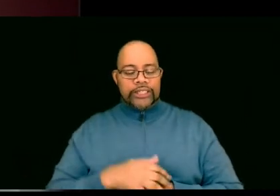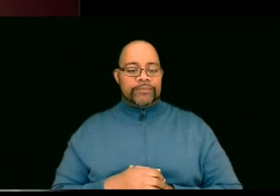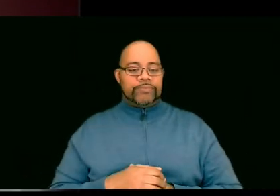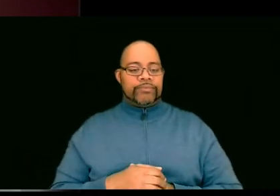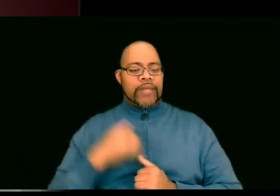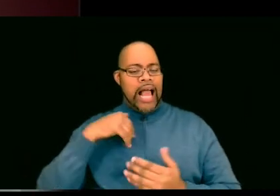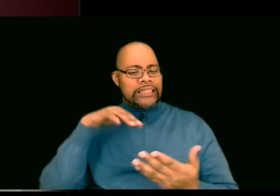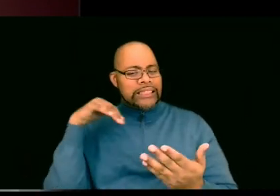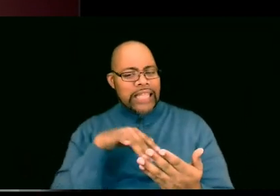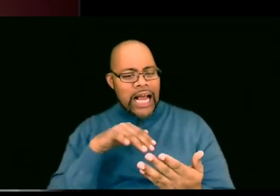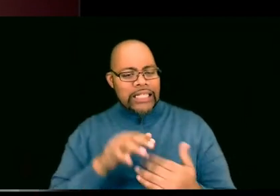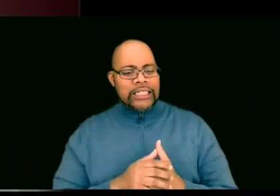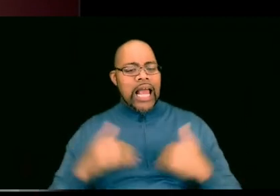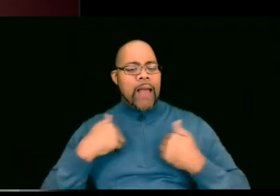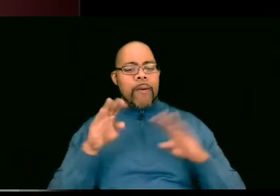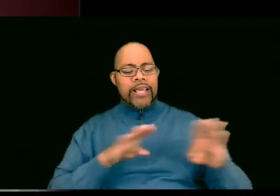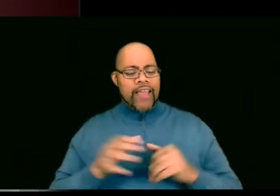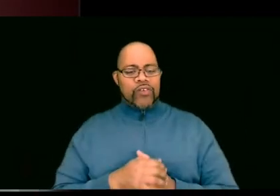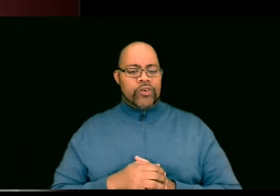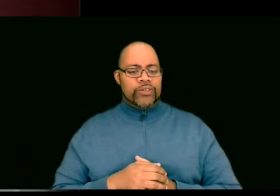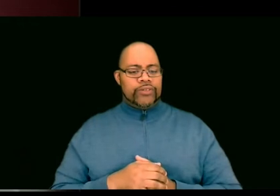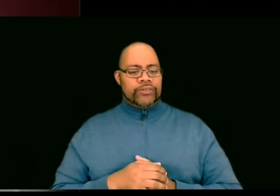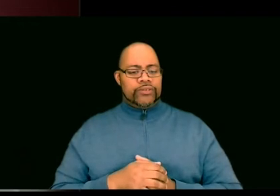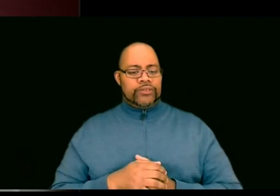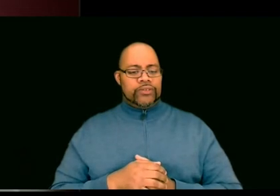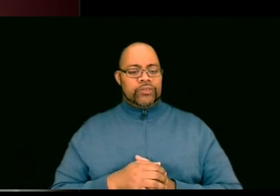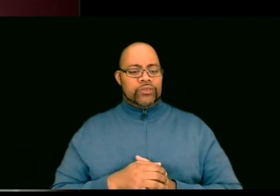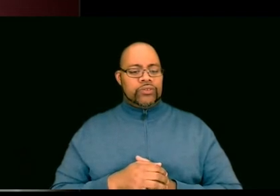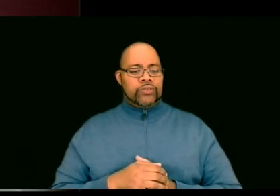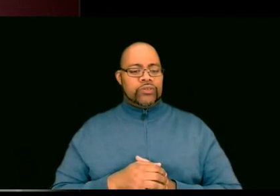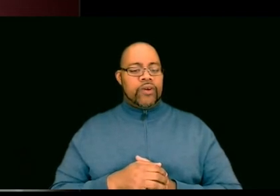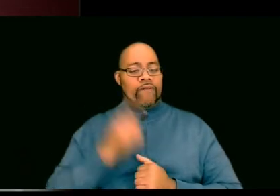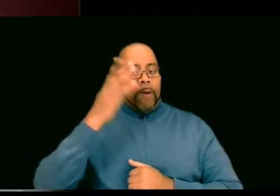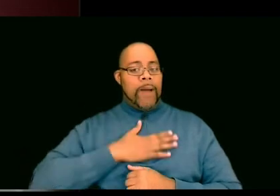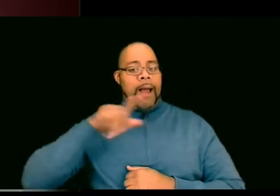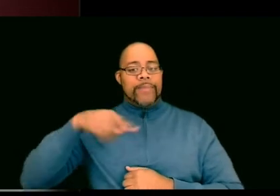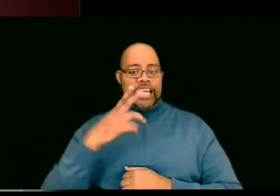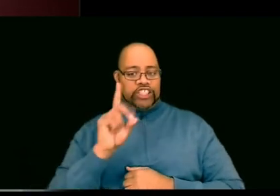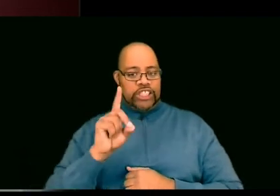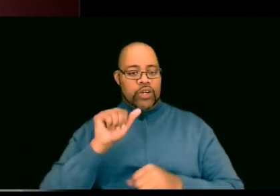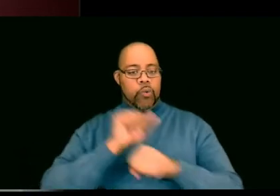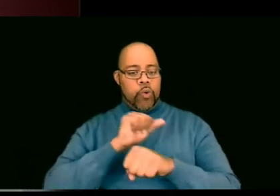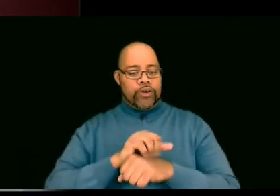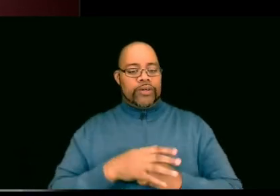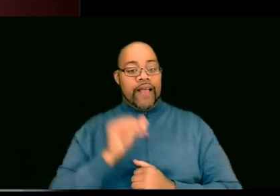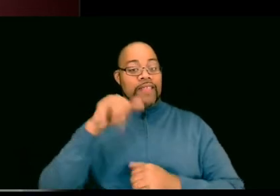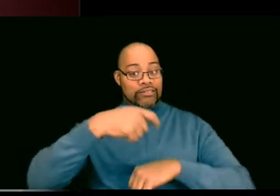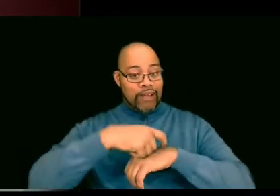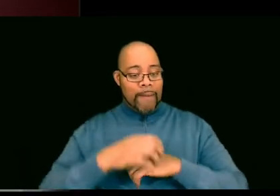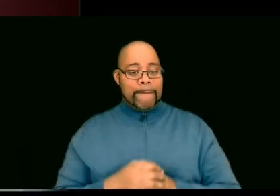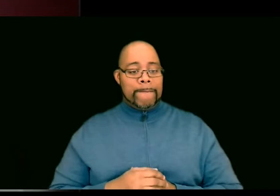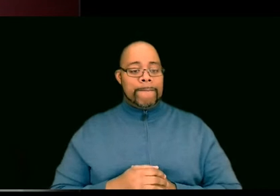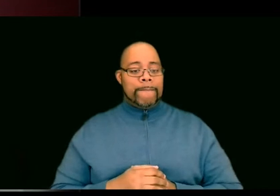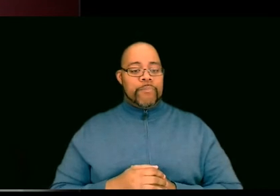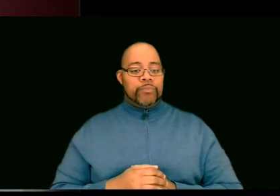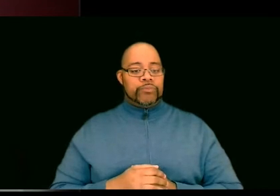ecology. I studied animal behavior when I was for my PhD work. And at